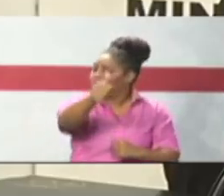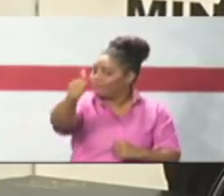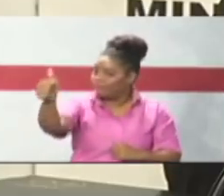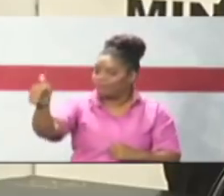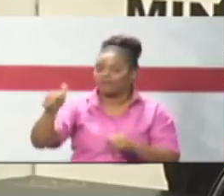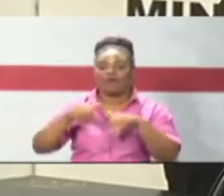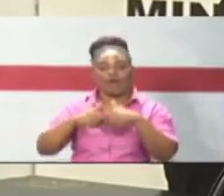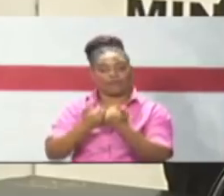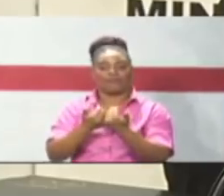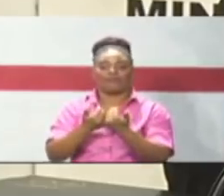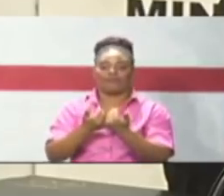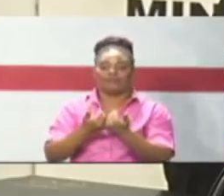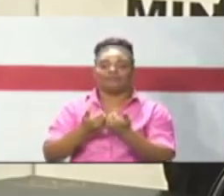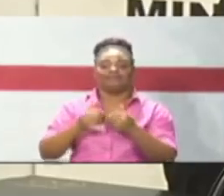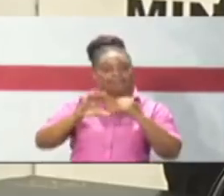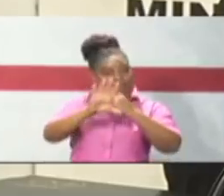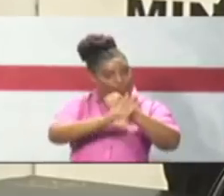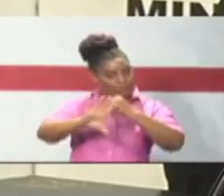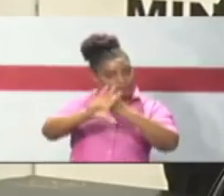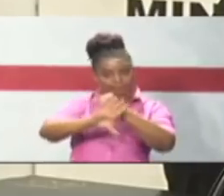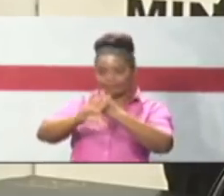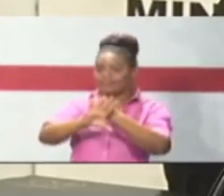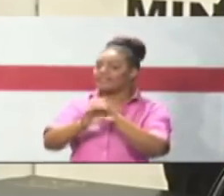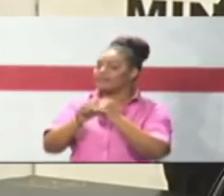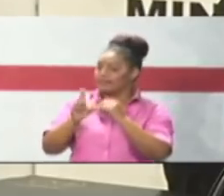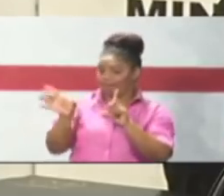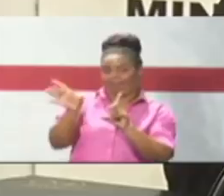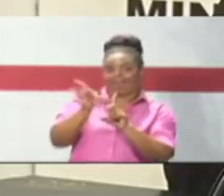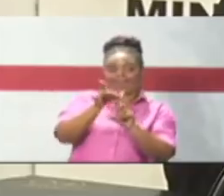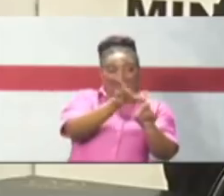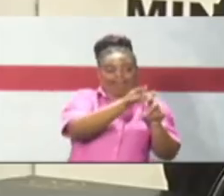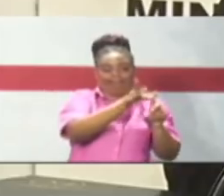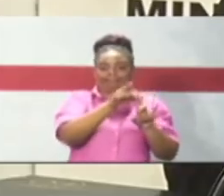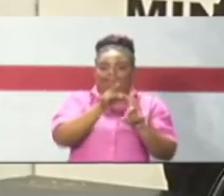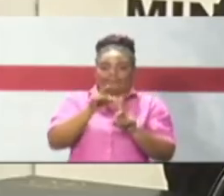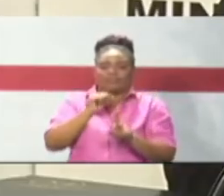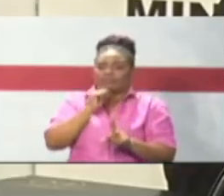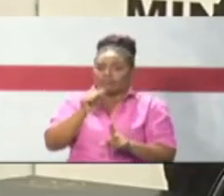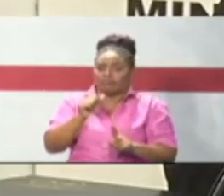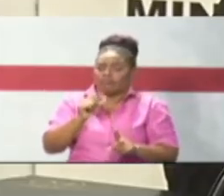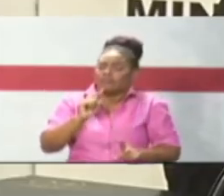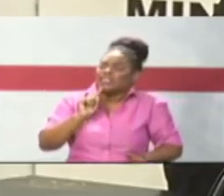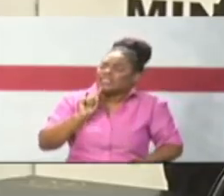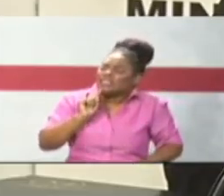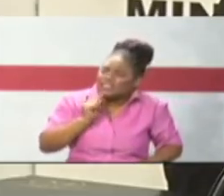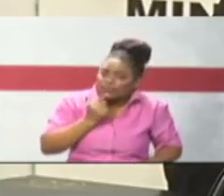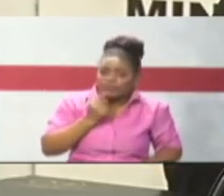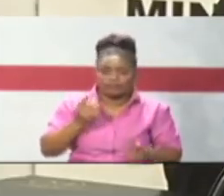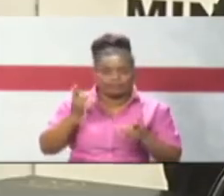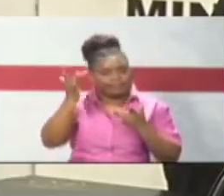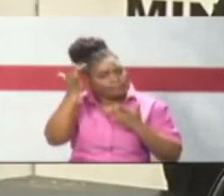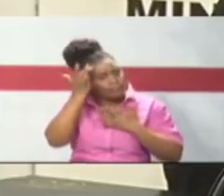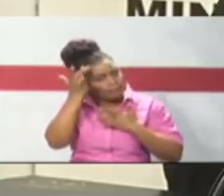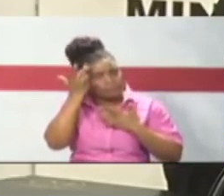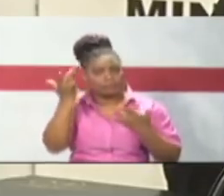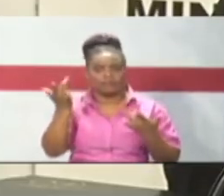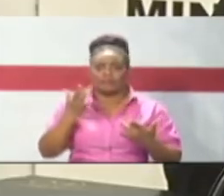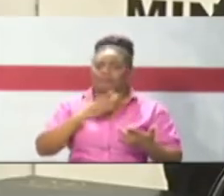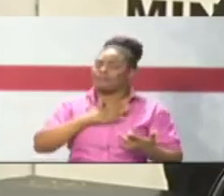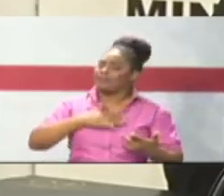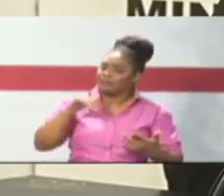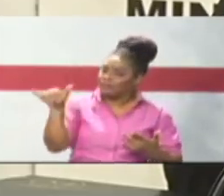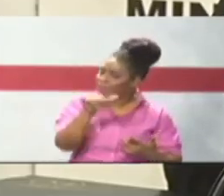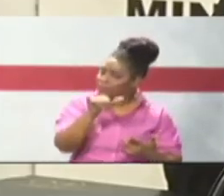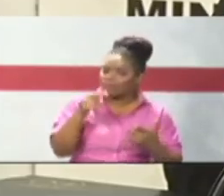adverse outcomes if we do get infected. And those preventive measures are the same measures that we've been emphasizing since the beginning, including the